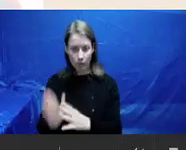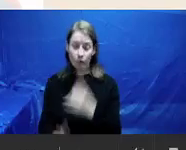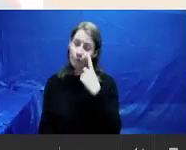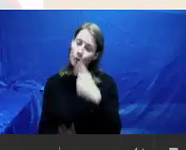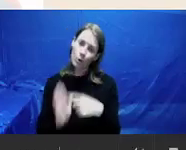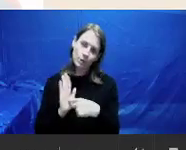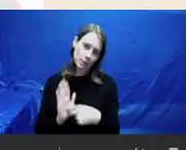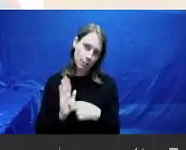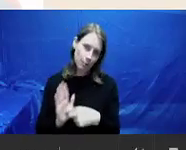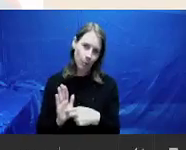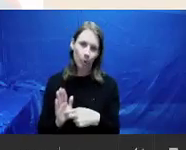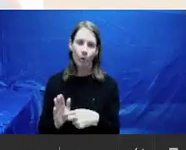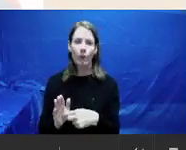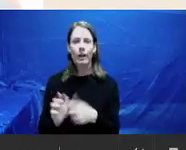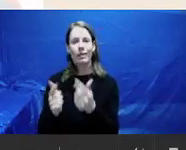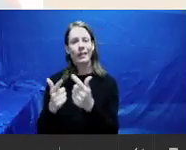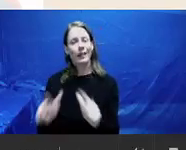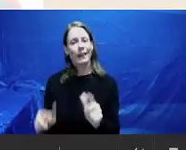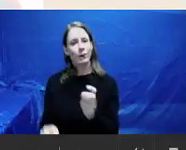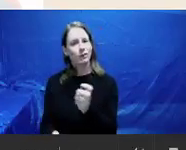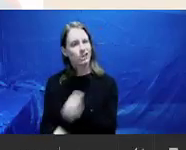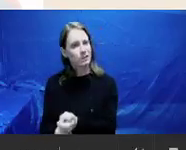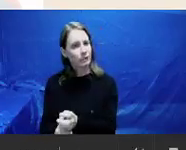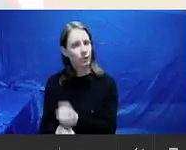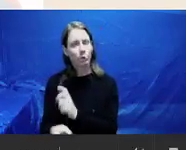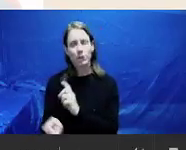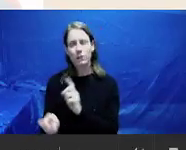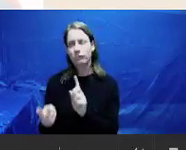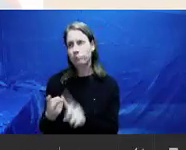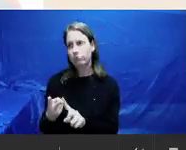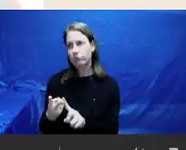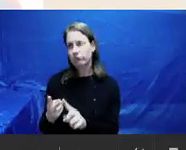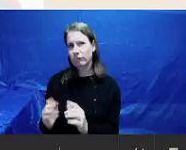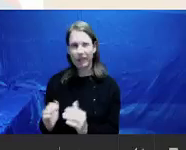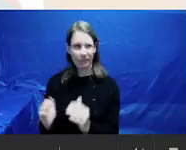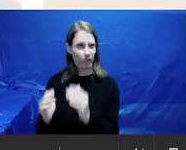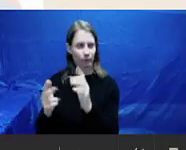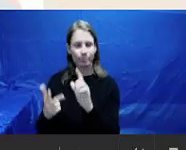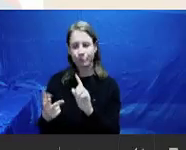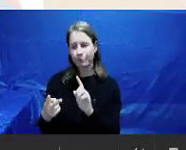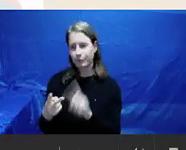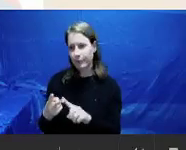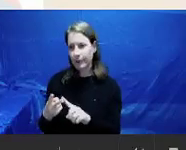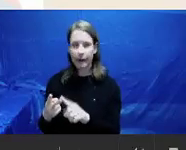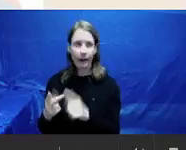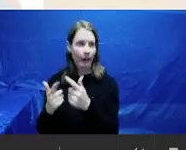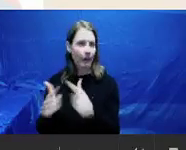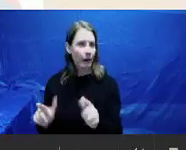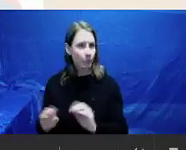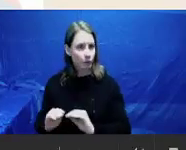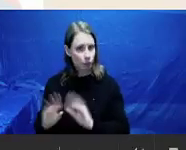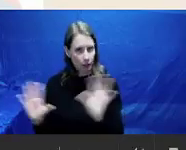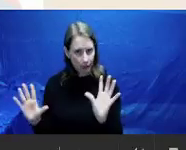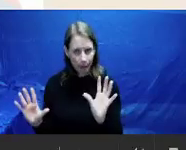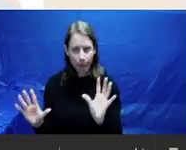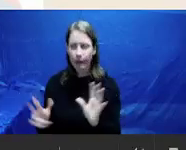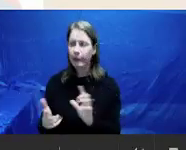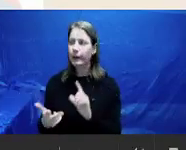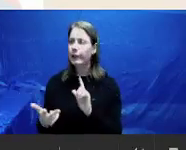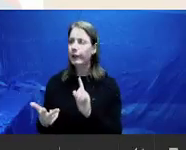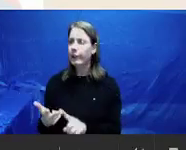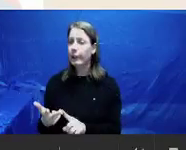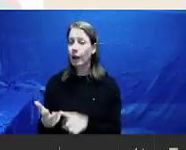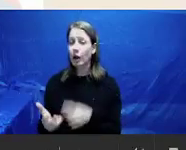difficulty of language, the purpose of the text, the clarity of it, the kinds of background knowledge demands that a reader might